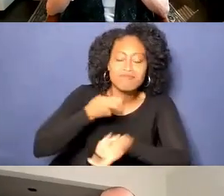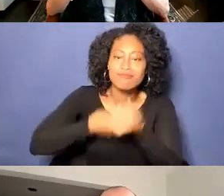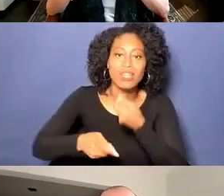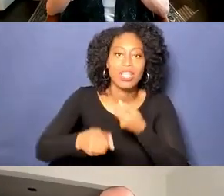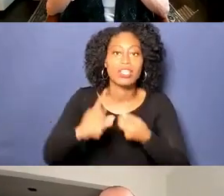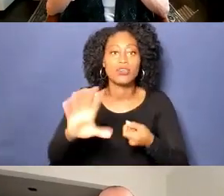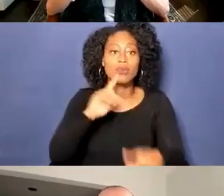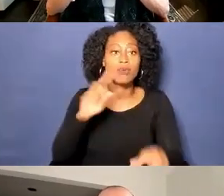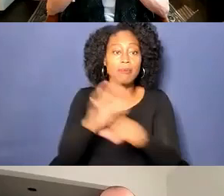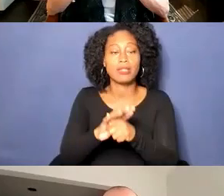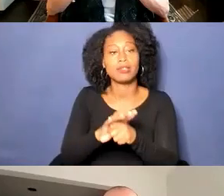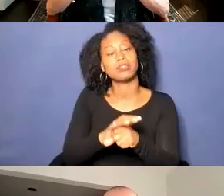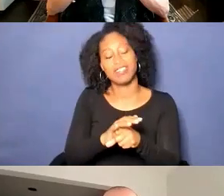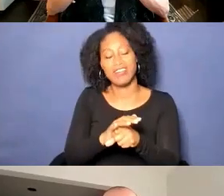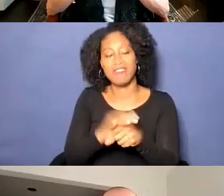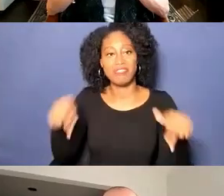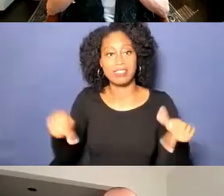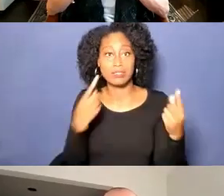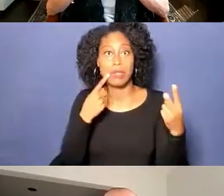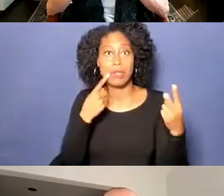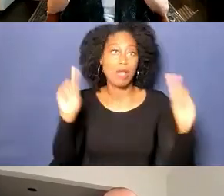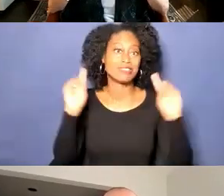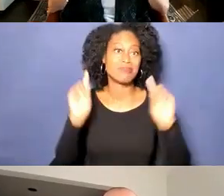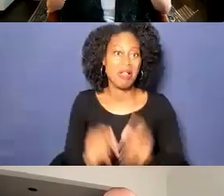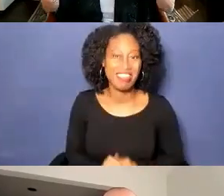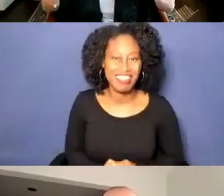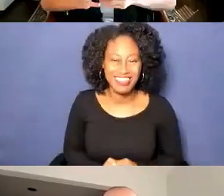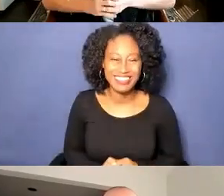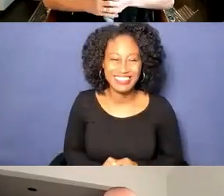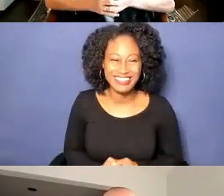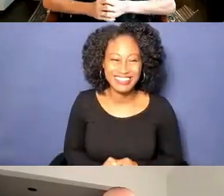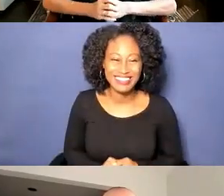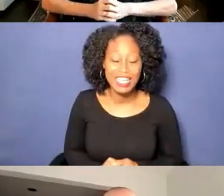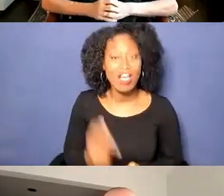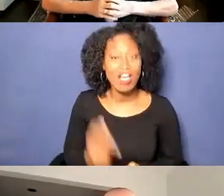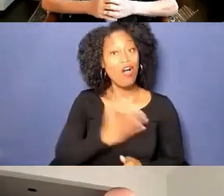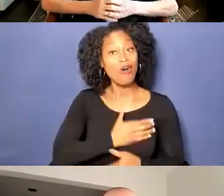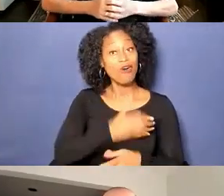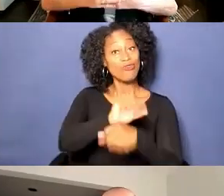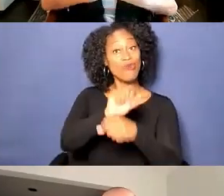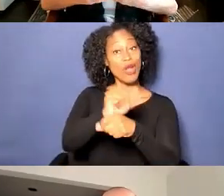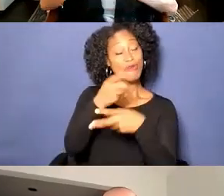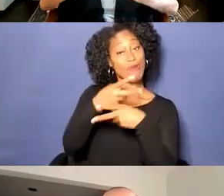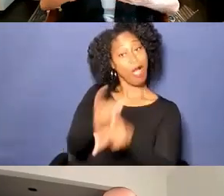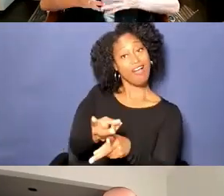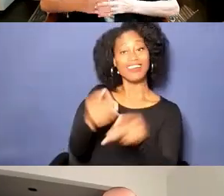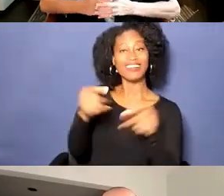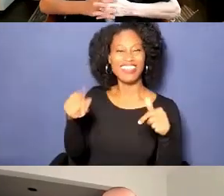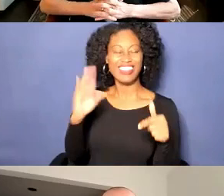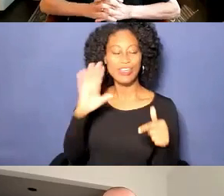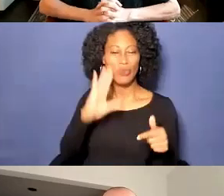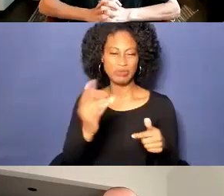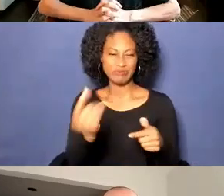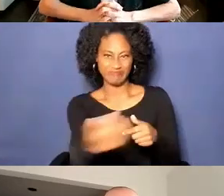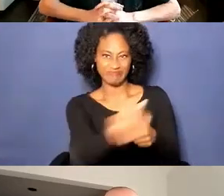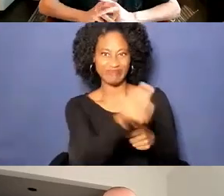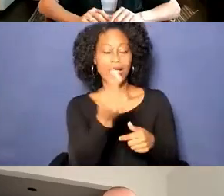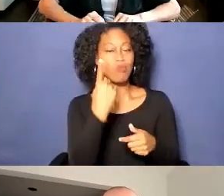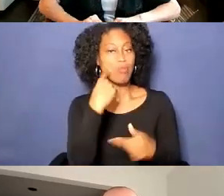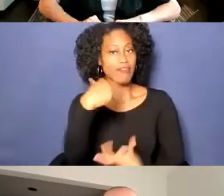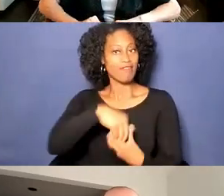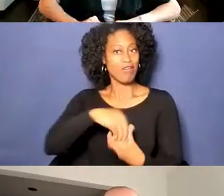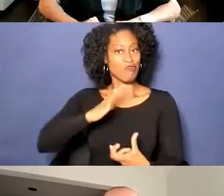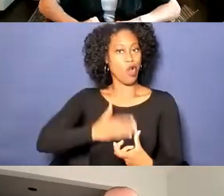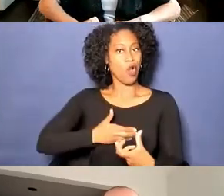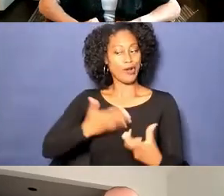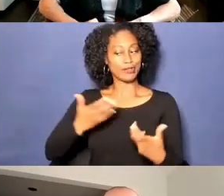help make that possible. The work products that you will do would be quite within the